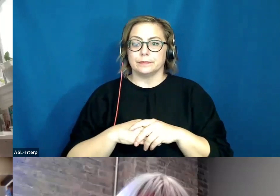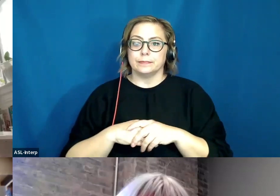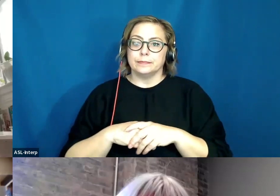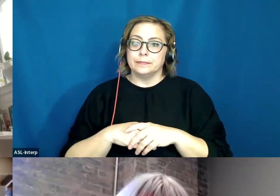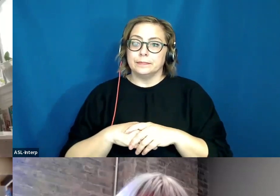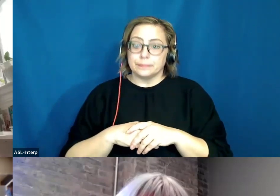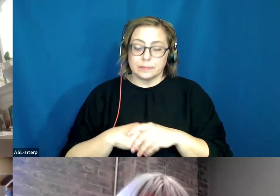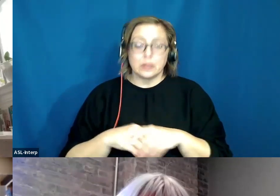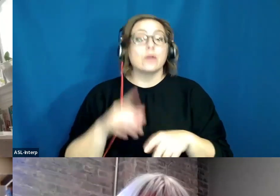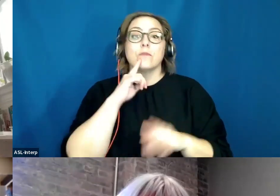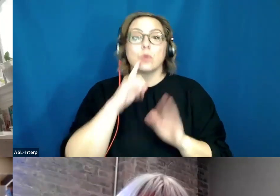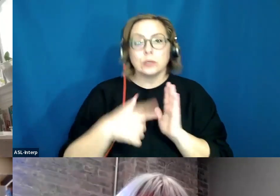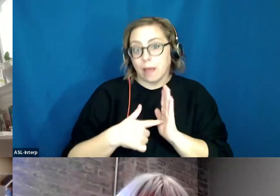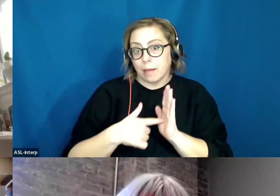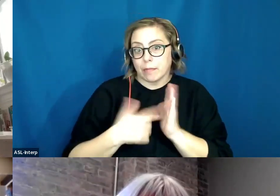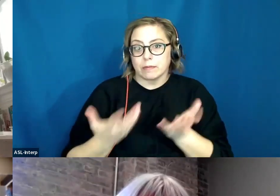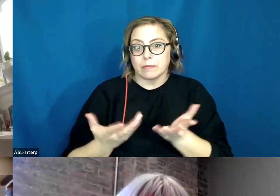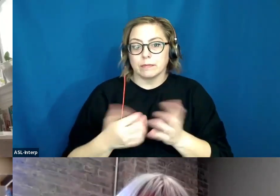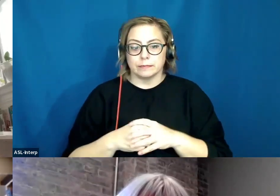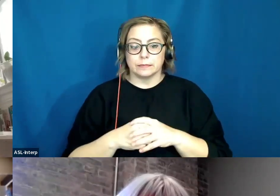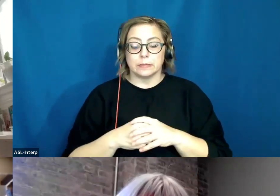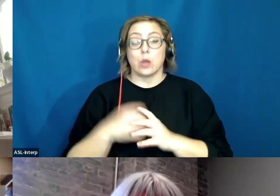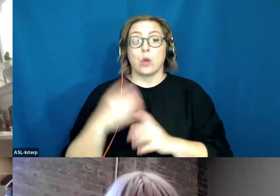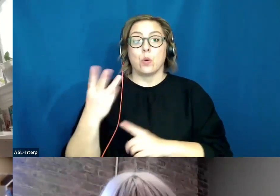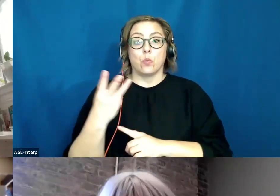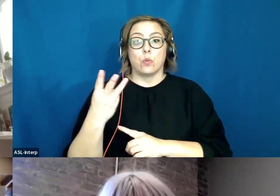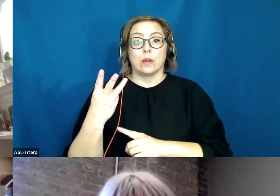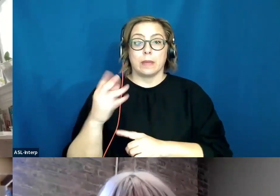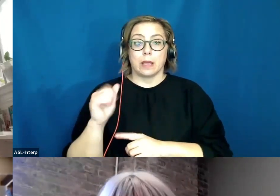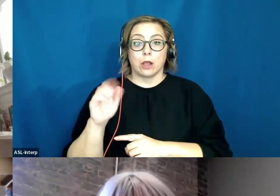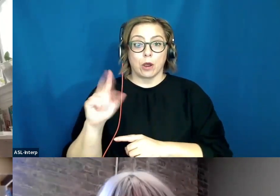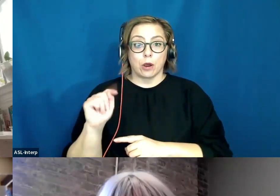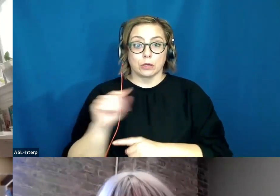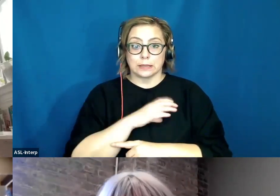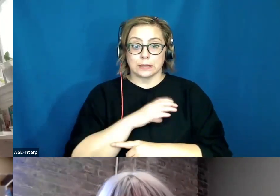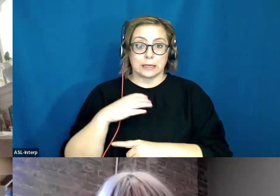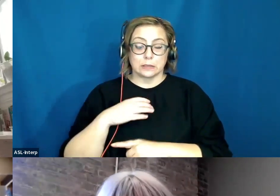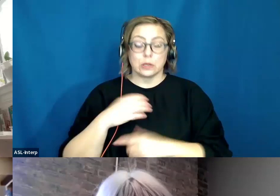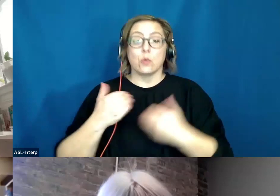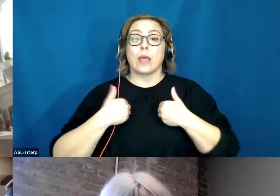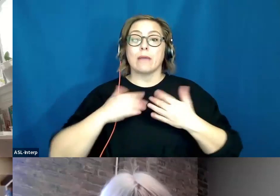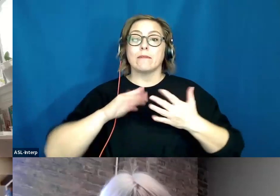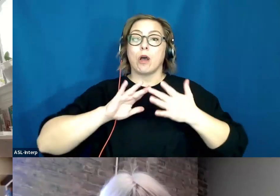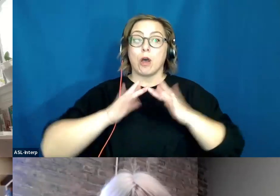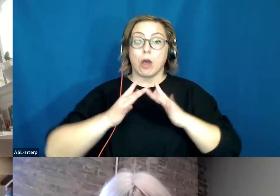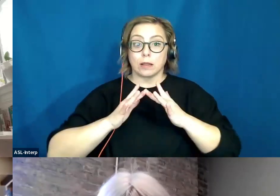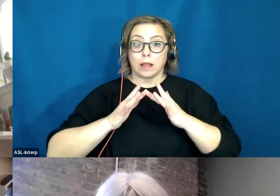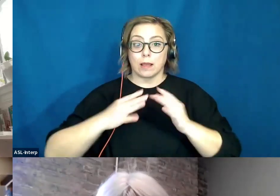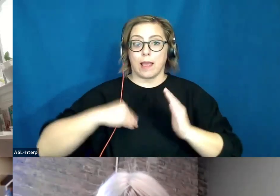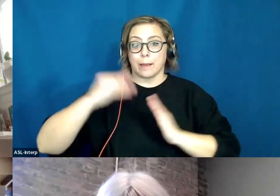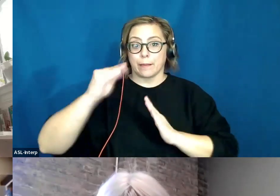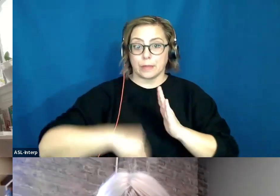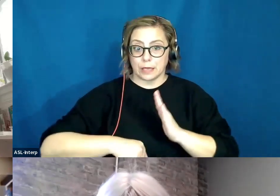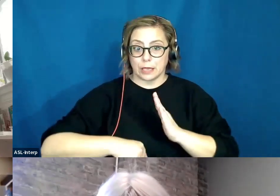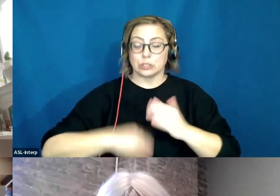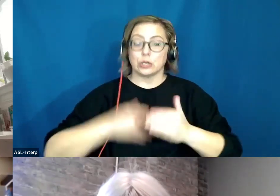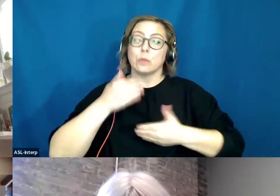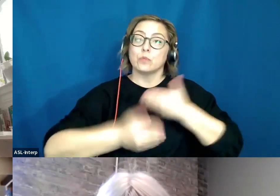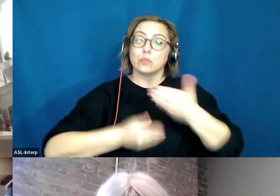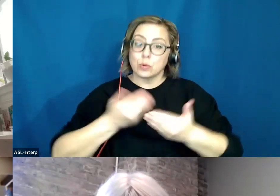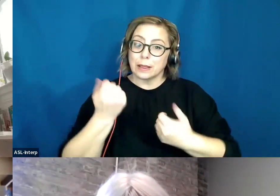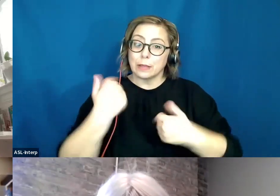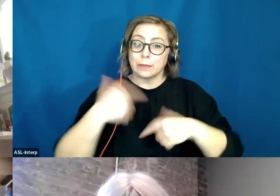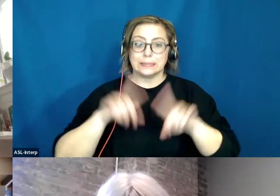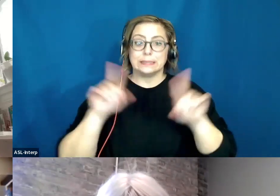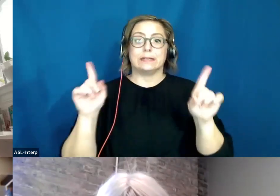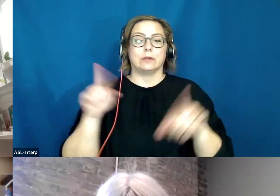So for example, with the Winnipeg Arts Council, we have an online application process that's a little bit different. So you